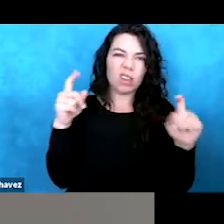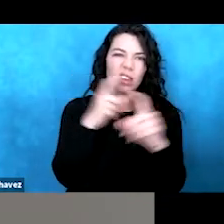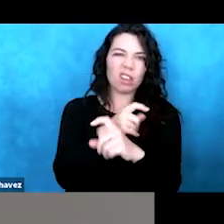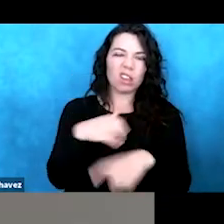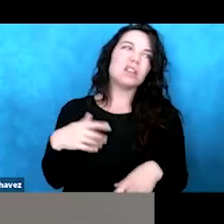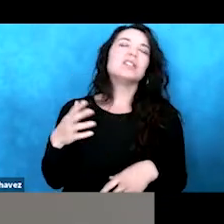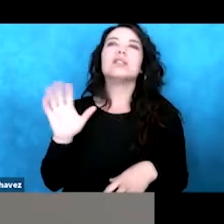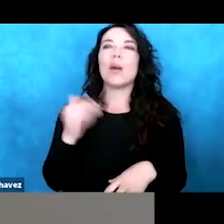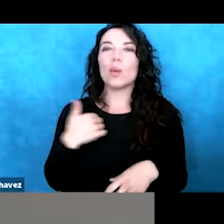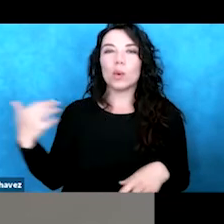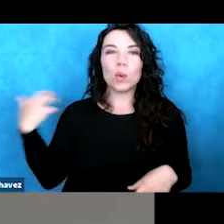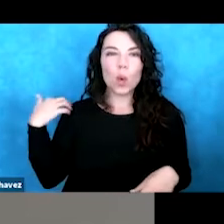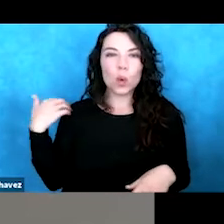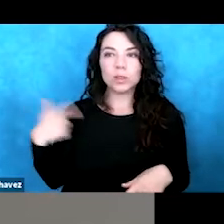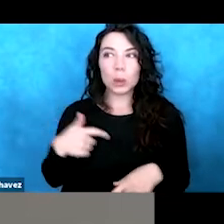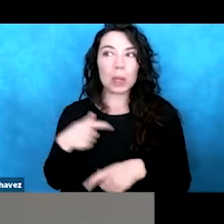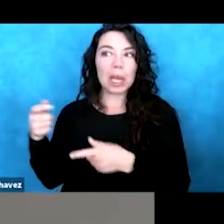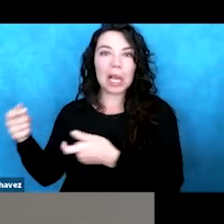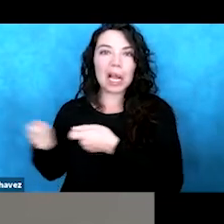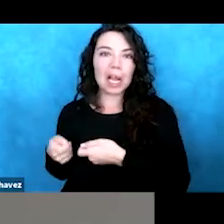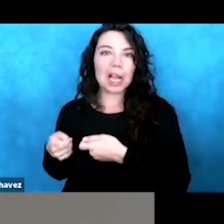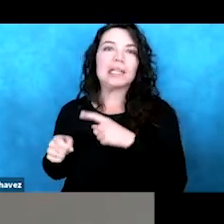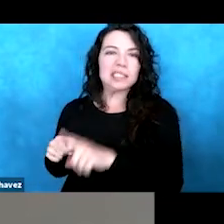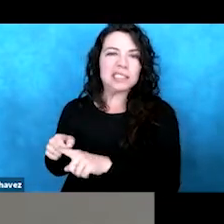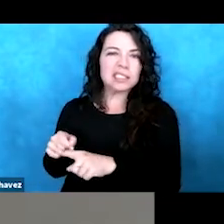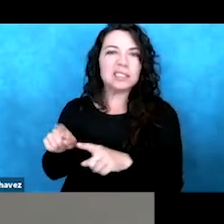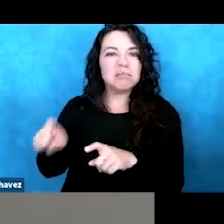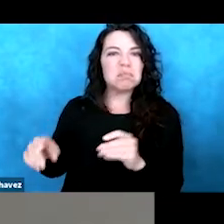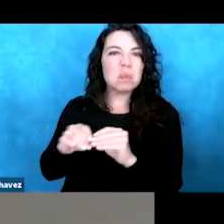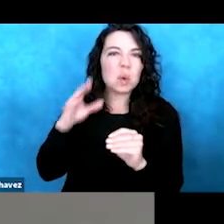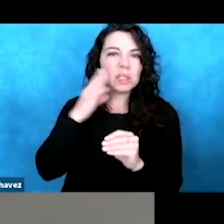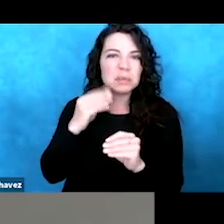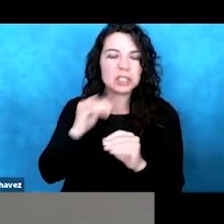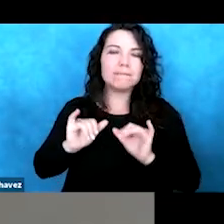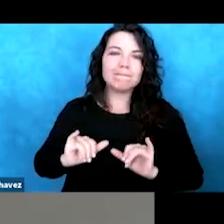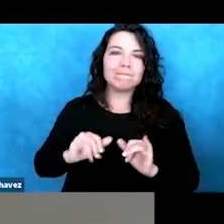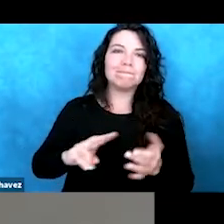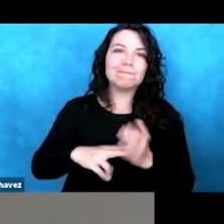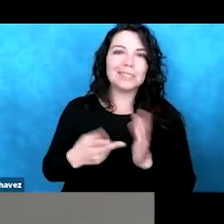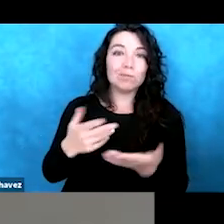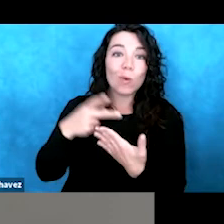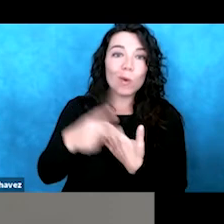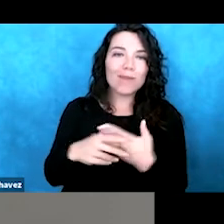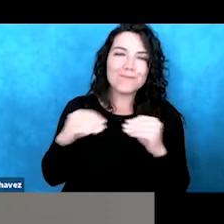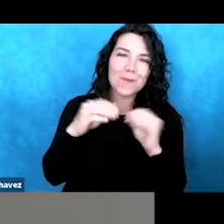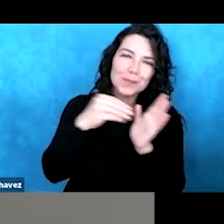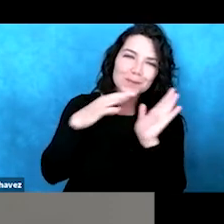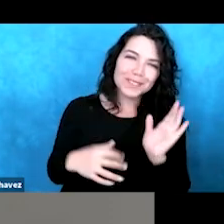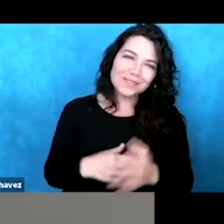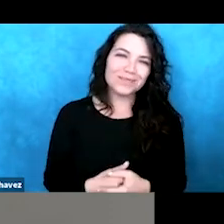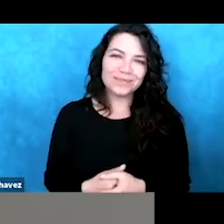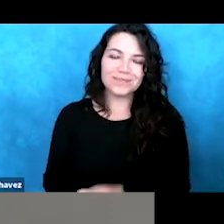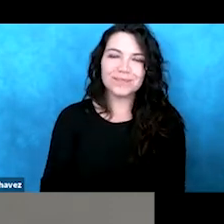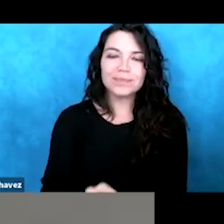we recruited had to be a little bit more skilled, which meant the intervention was going to be a bit more expensive than we initially thought. Those coaches need to